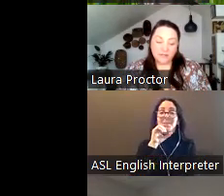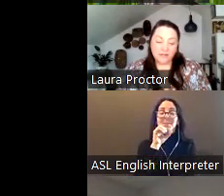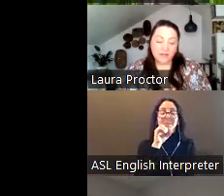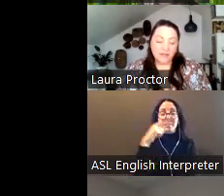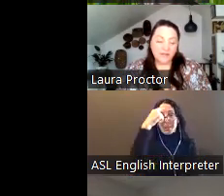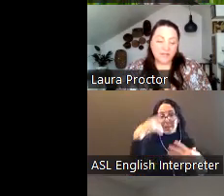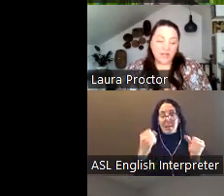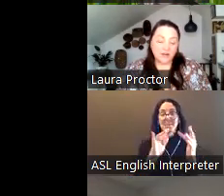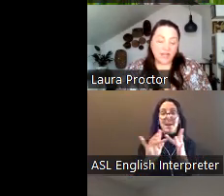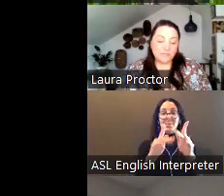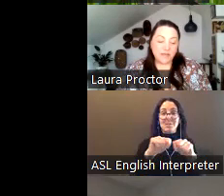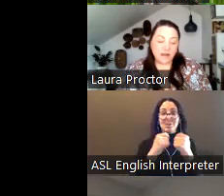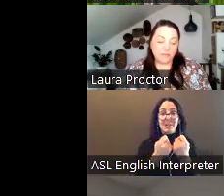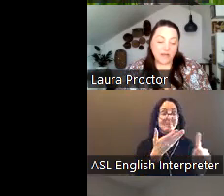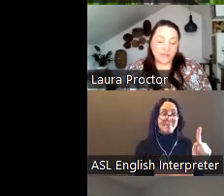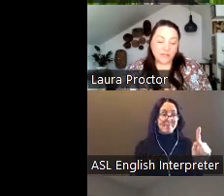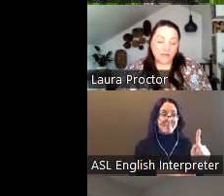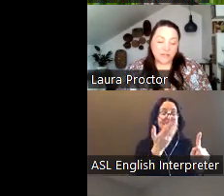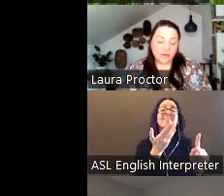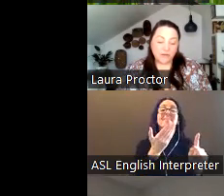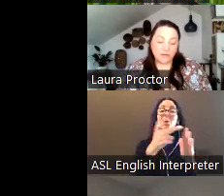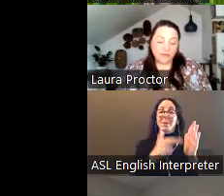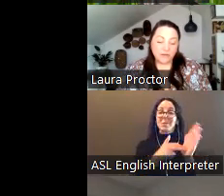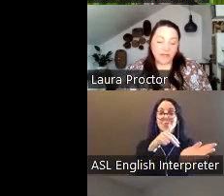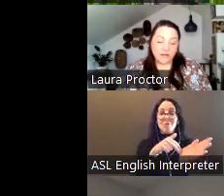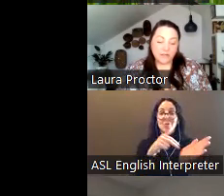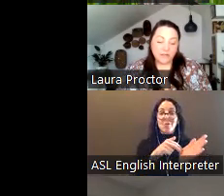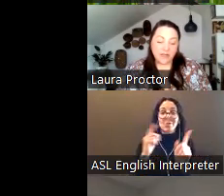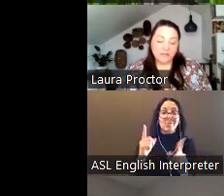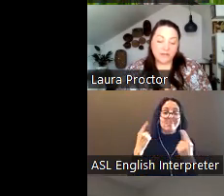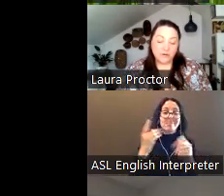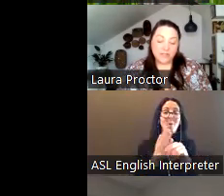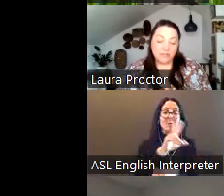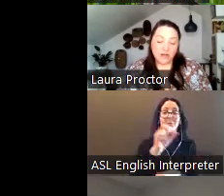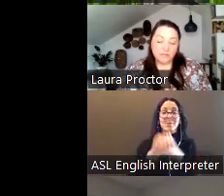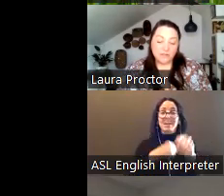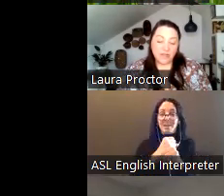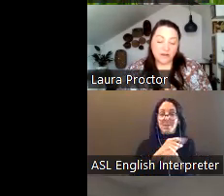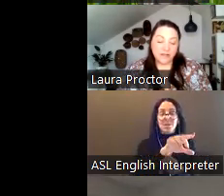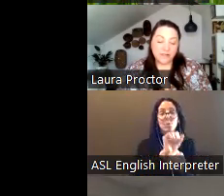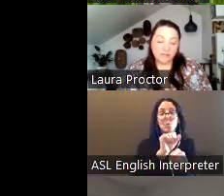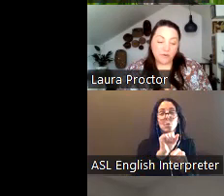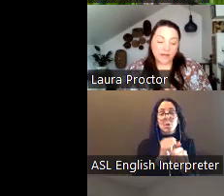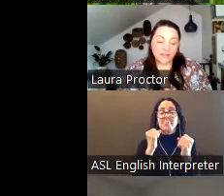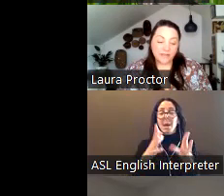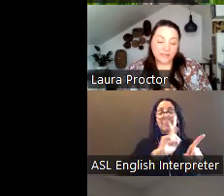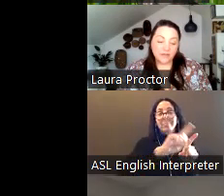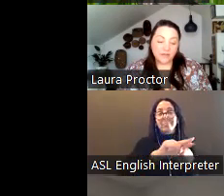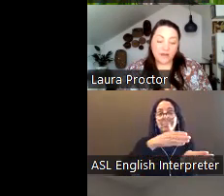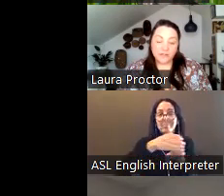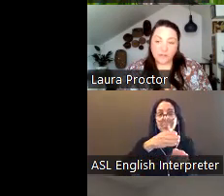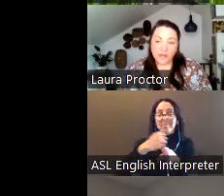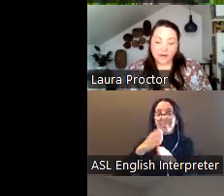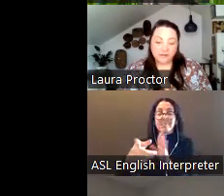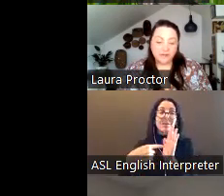Team. Sheri has been a registered nurse for over 30 years, having worked in multiple areas of practice,